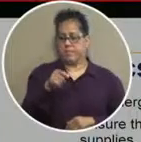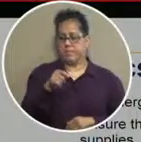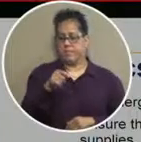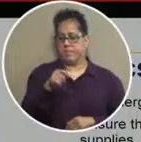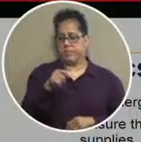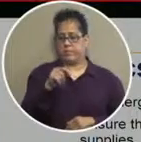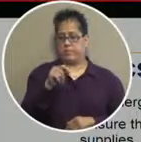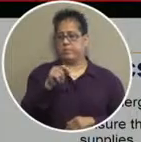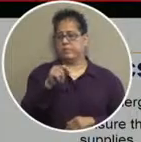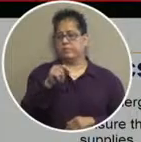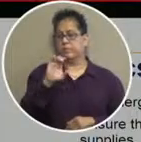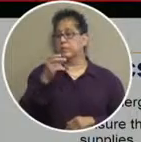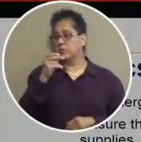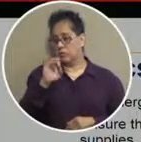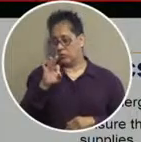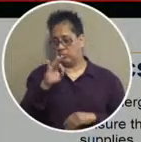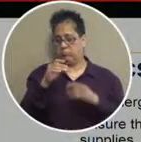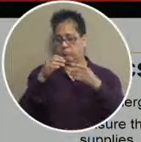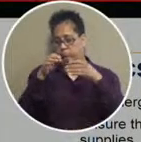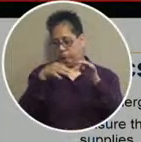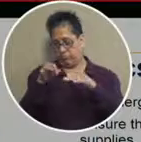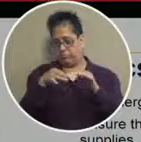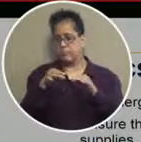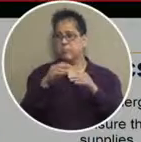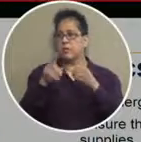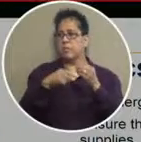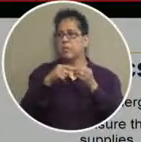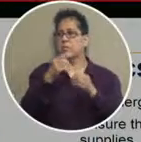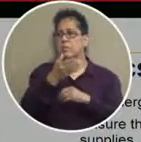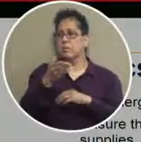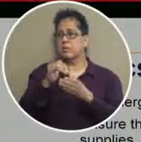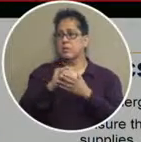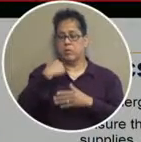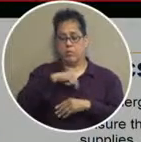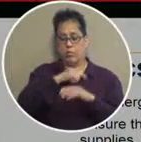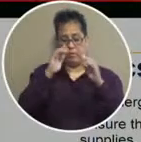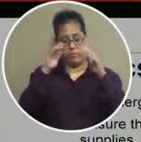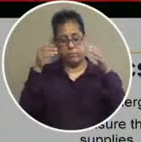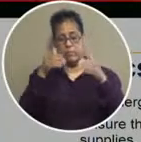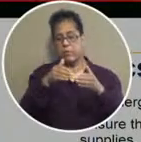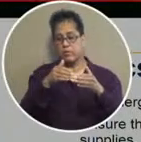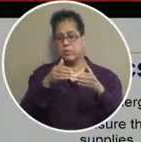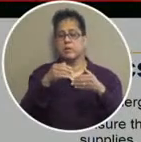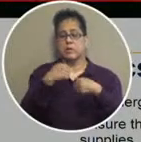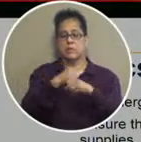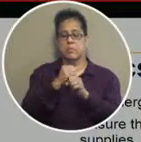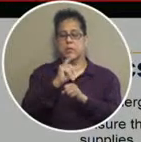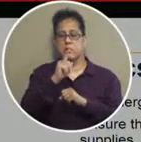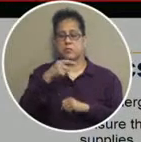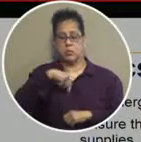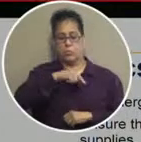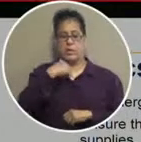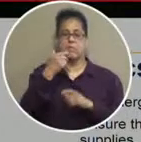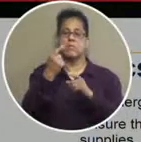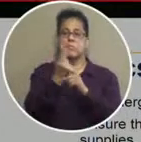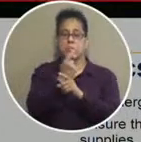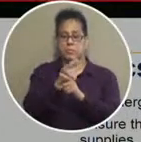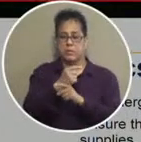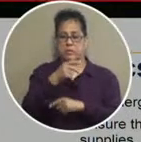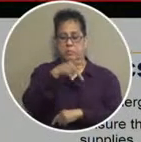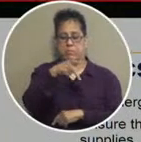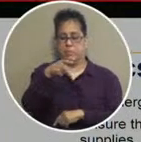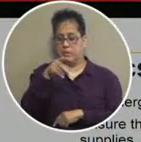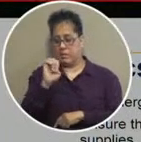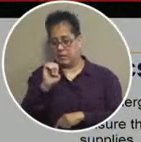Chief Daniel speak about earlier in the presentation, one of the things that we have been focusing on is ensuring that we have appropriate PPE,